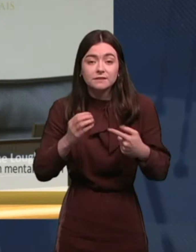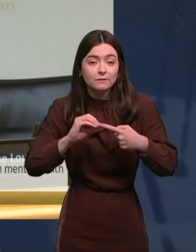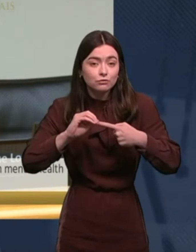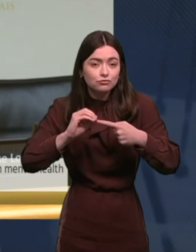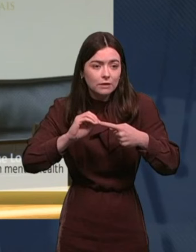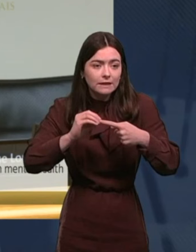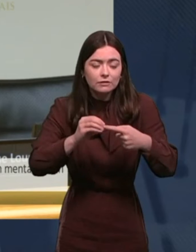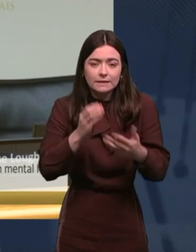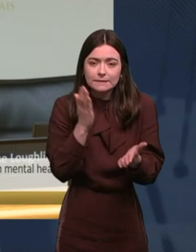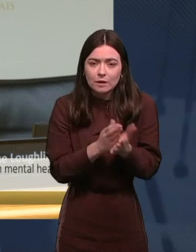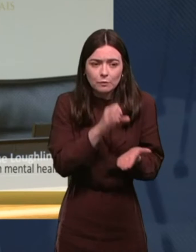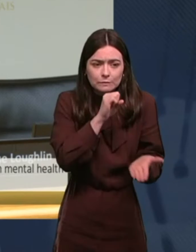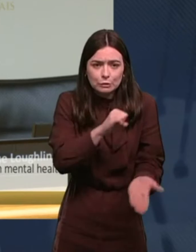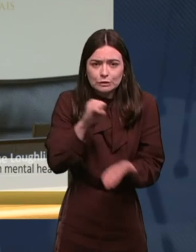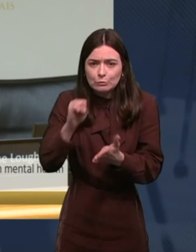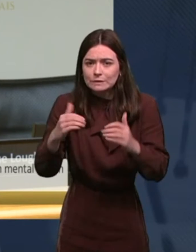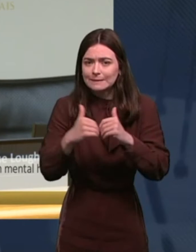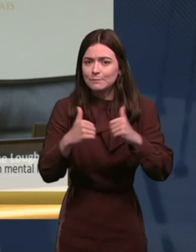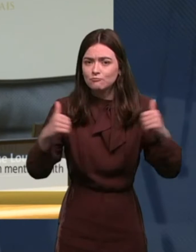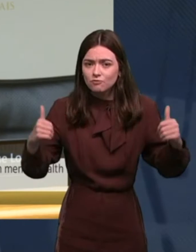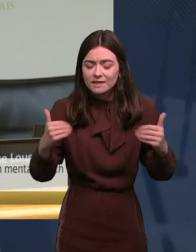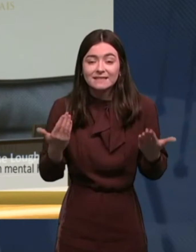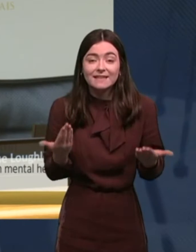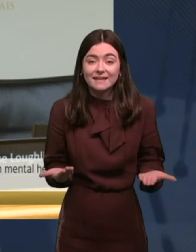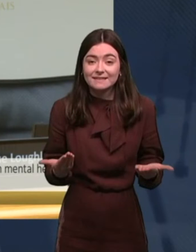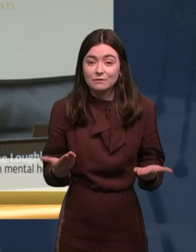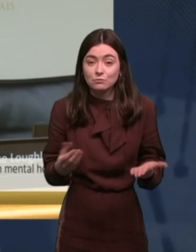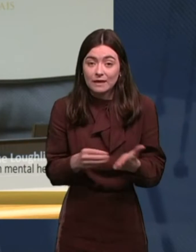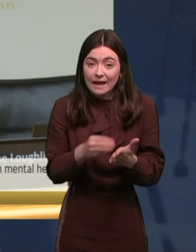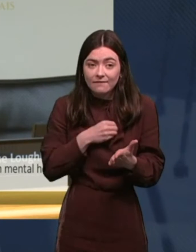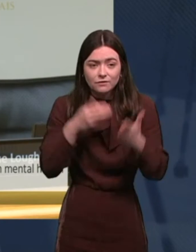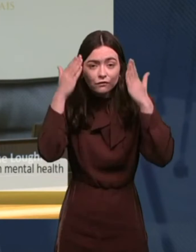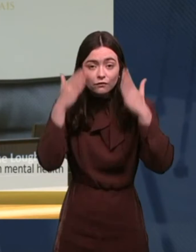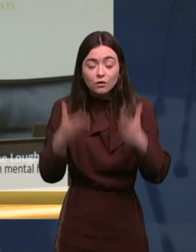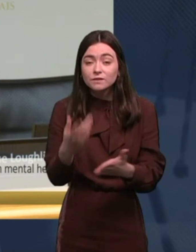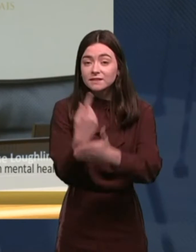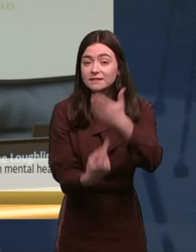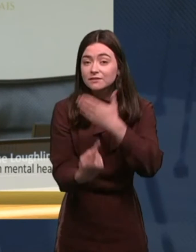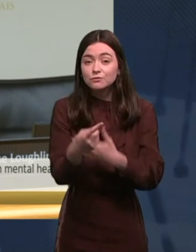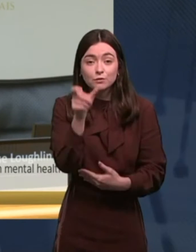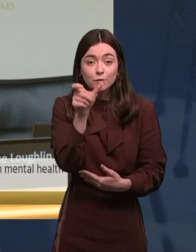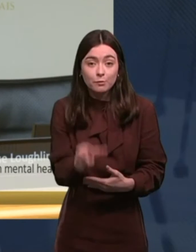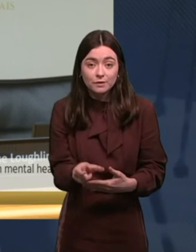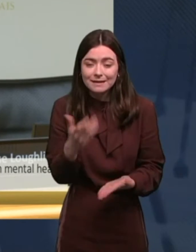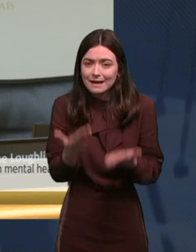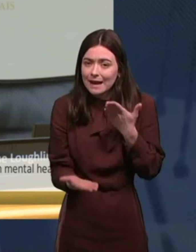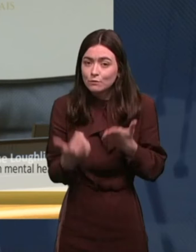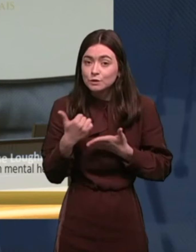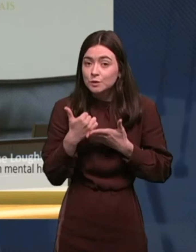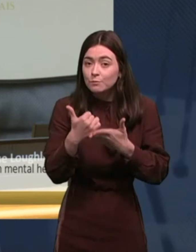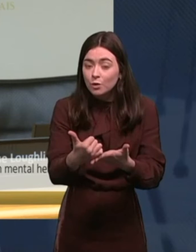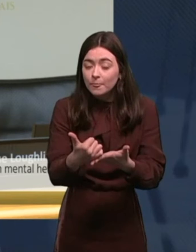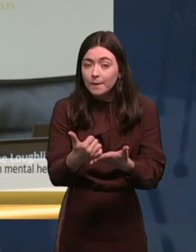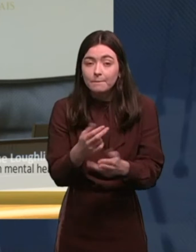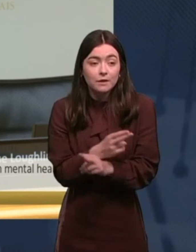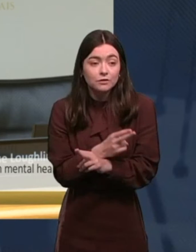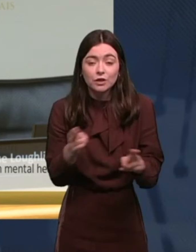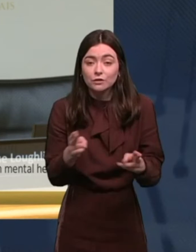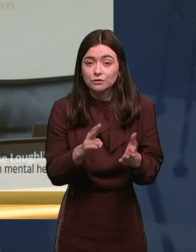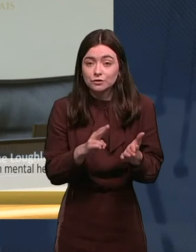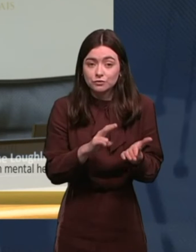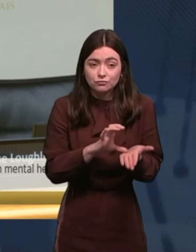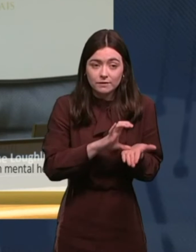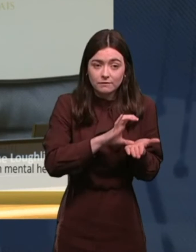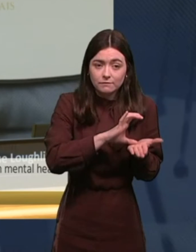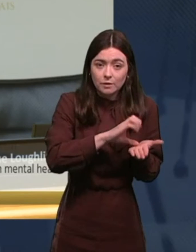those silos and actually, say that you have to look at the individual and packaging for them as opposed to packages out of budgets.